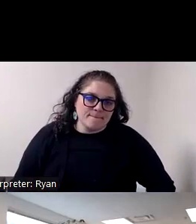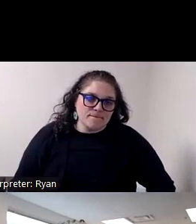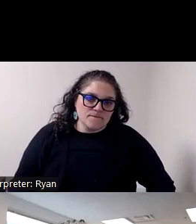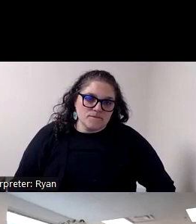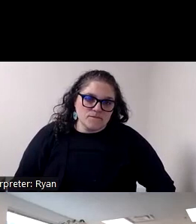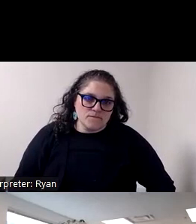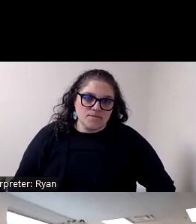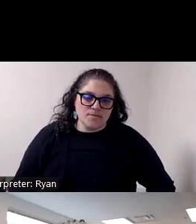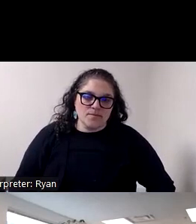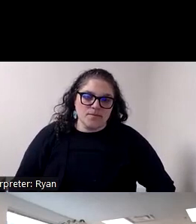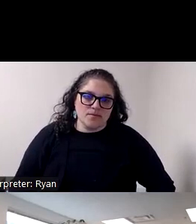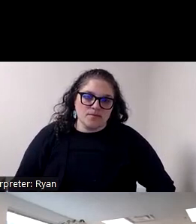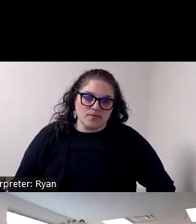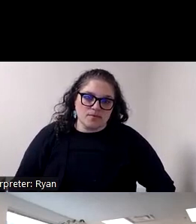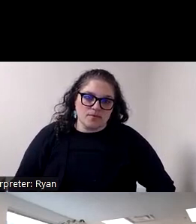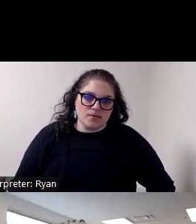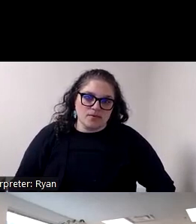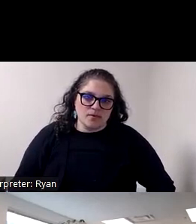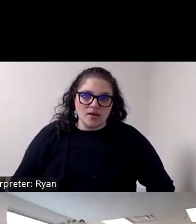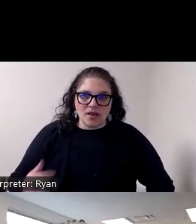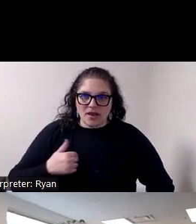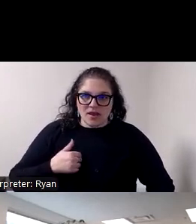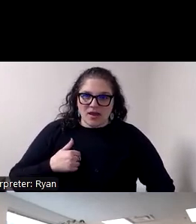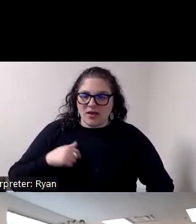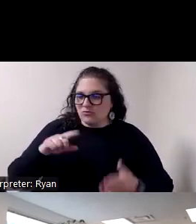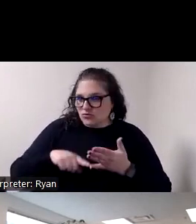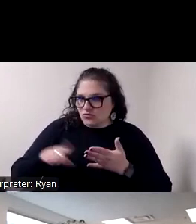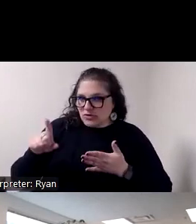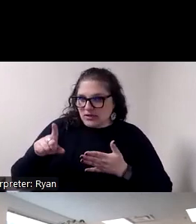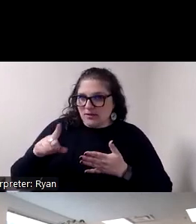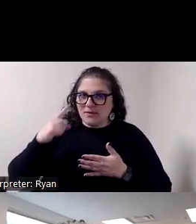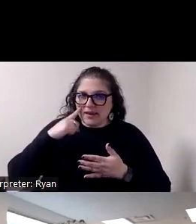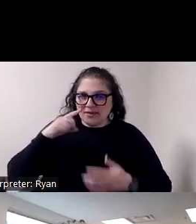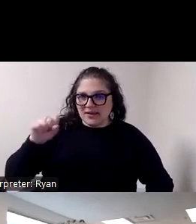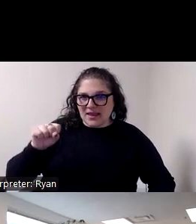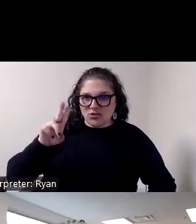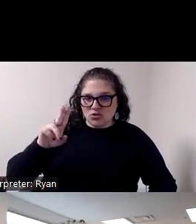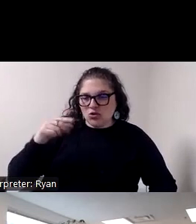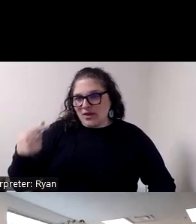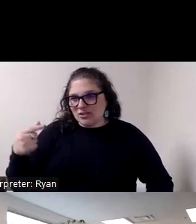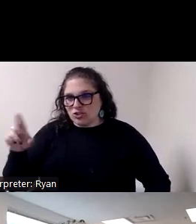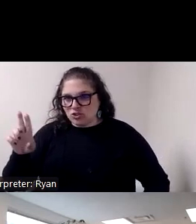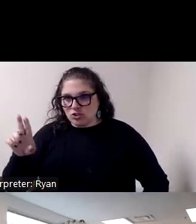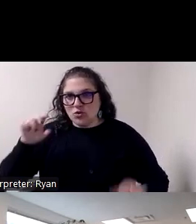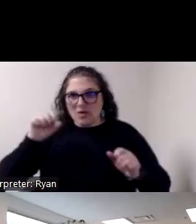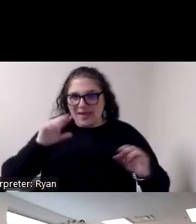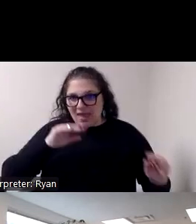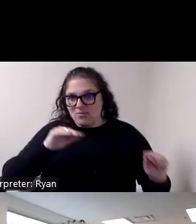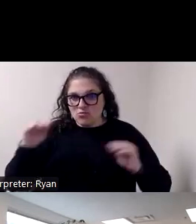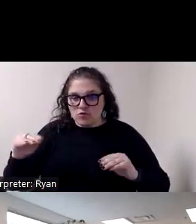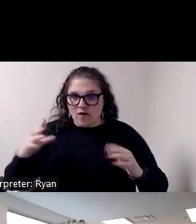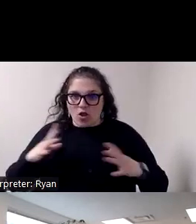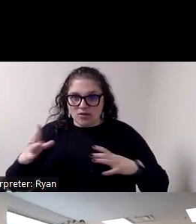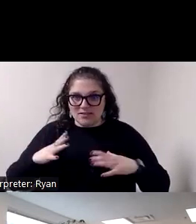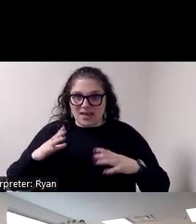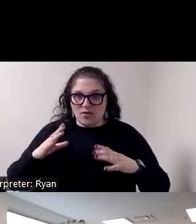So I'm pretty sure, I'll have to double check the bargaining agreement, but I'm pretty sure both SU and GGU employees can move a holiday within